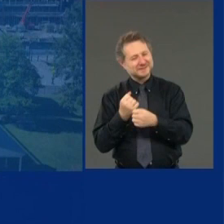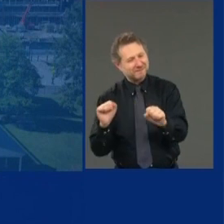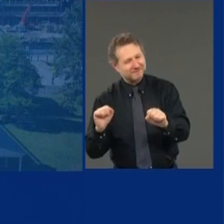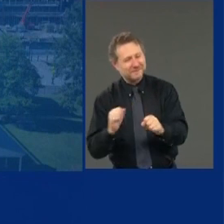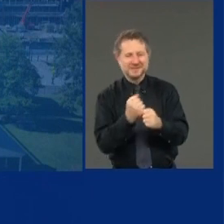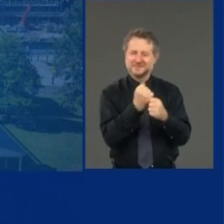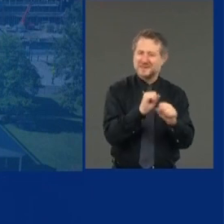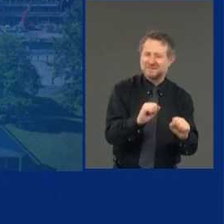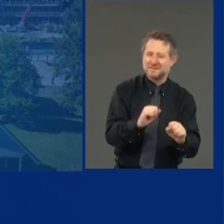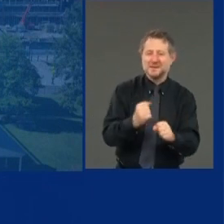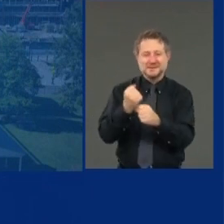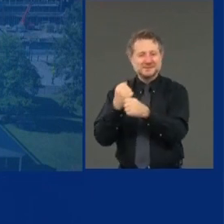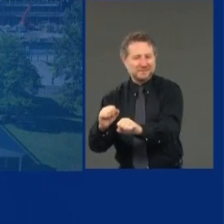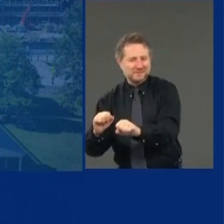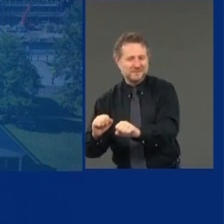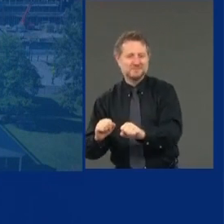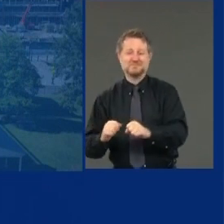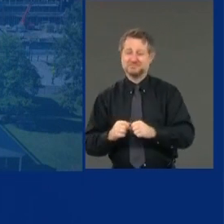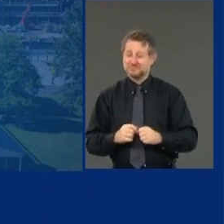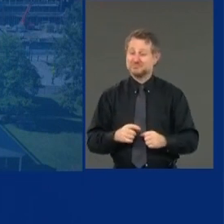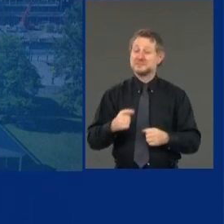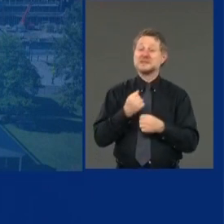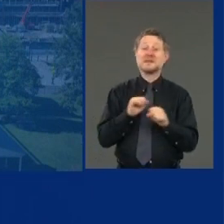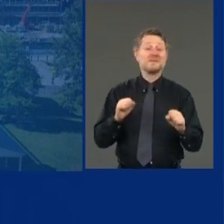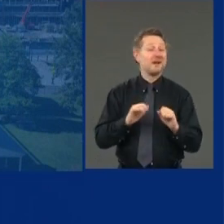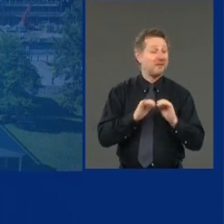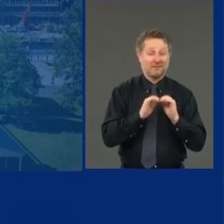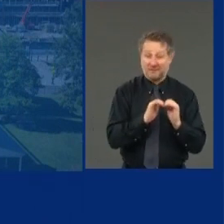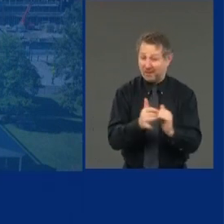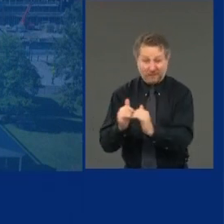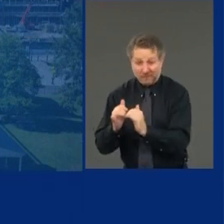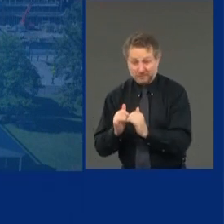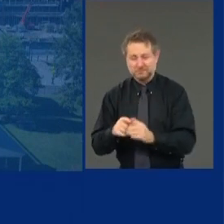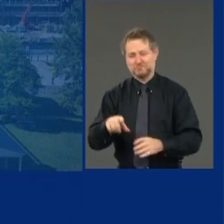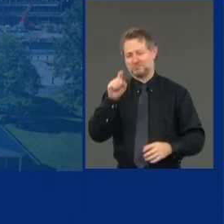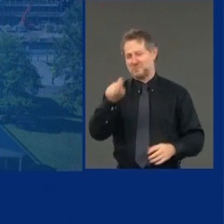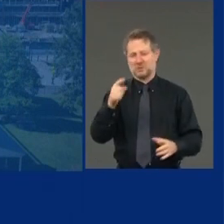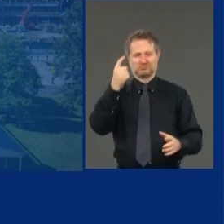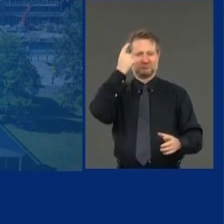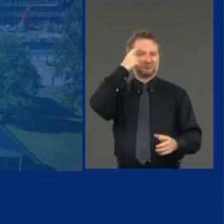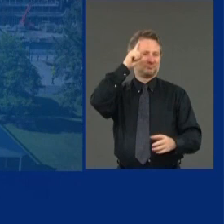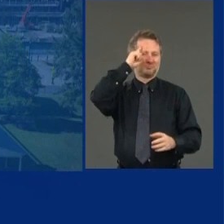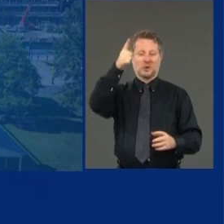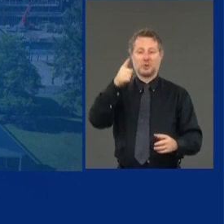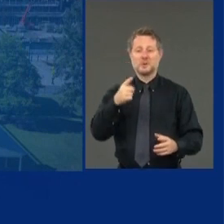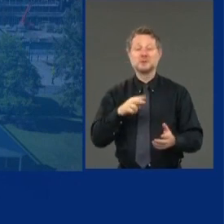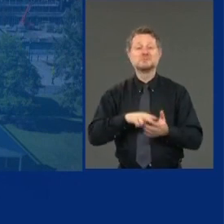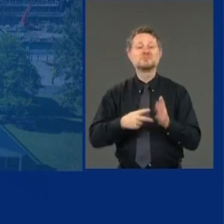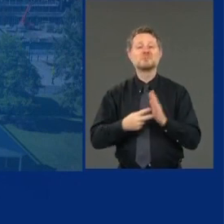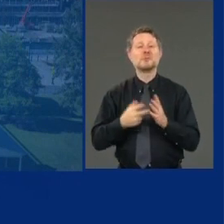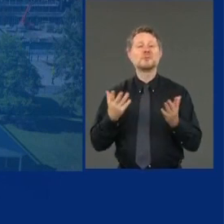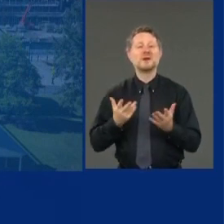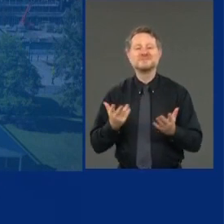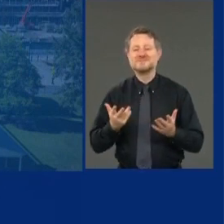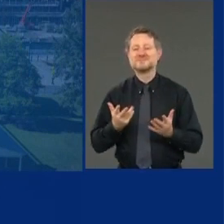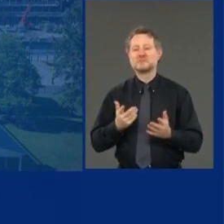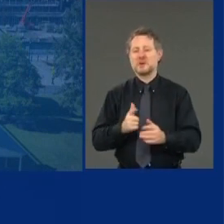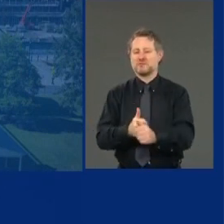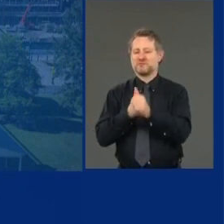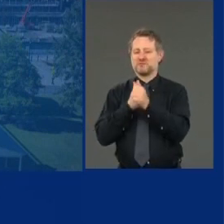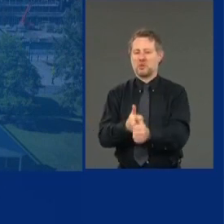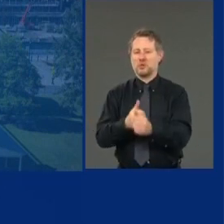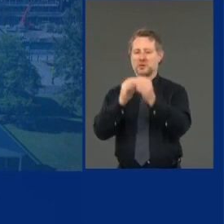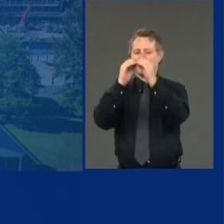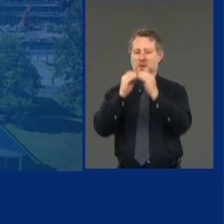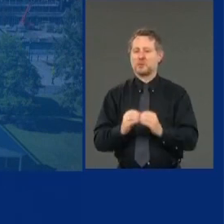and you are safe if you're acting smart. What does smart mean? Phasing it in by metrics, just study